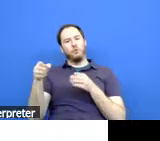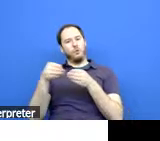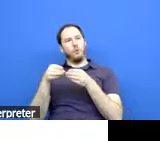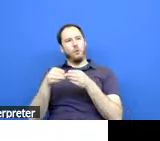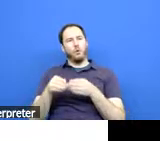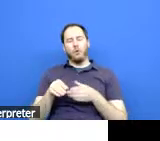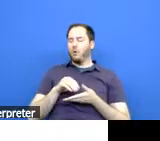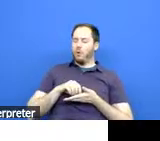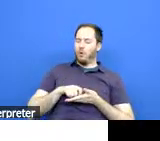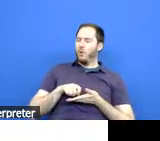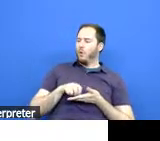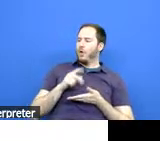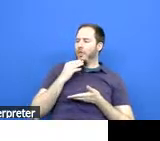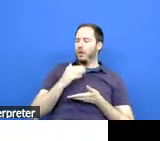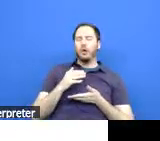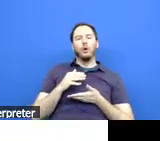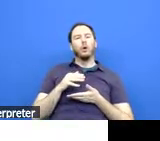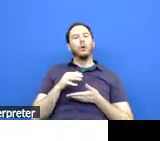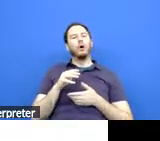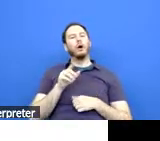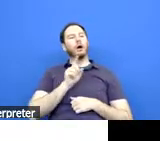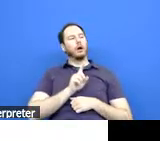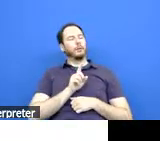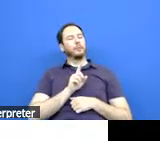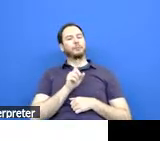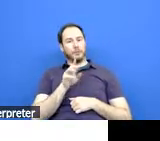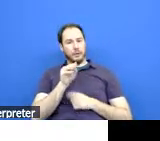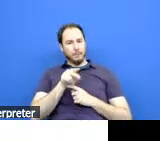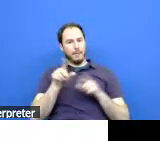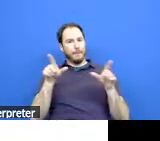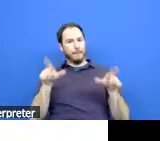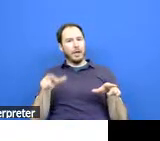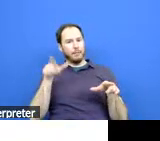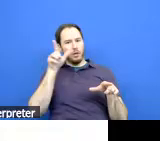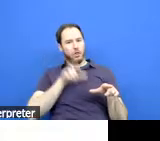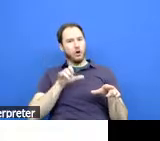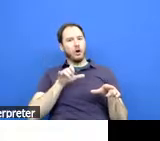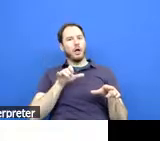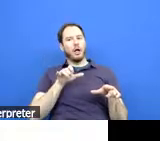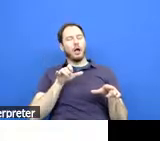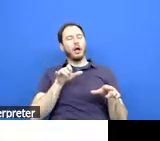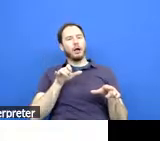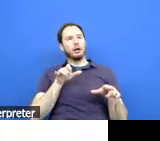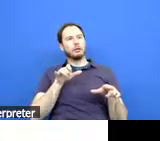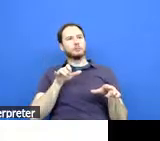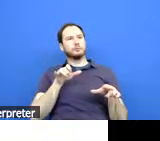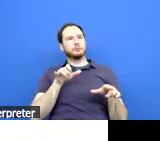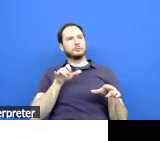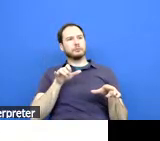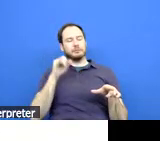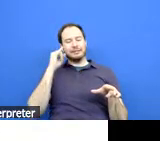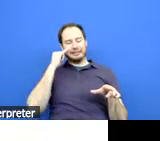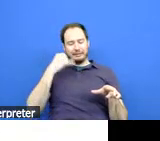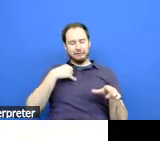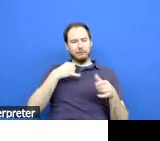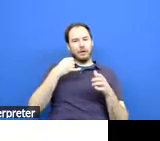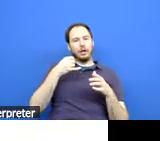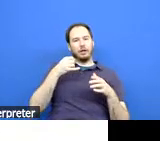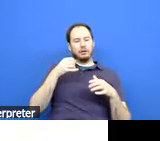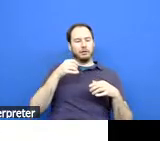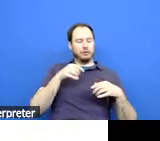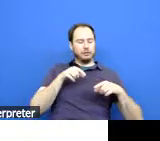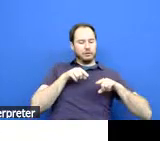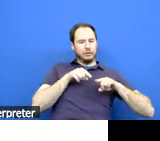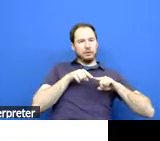feet. And from looking at the map, it looks like it kind of, if we drew a straight line at the edge of